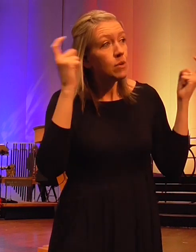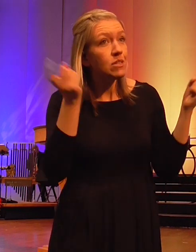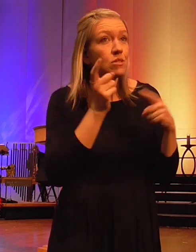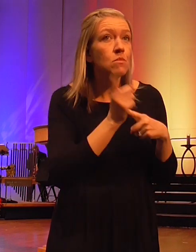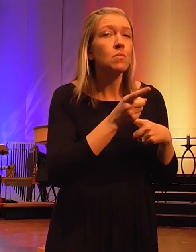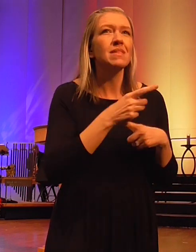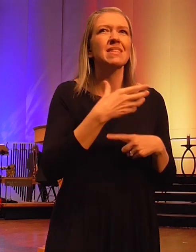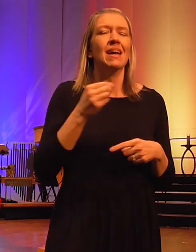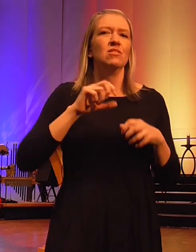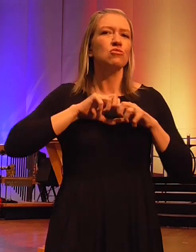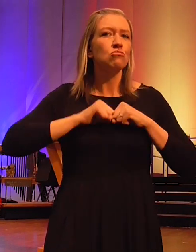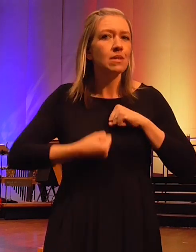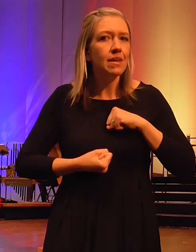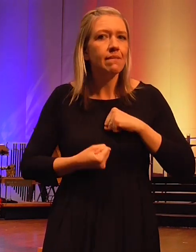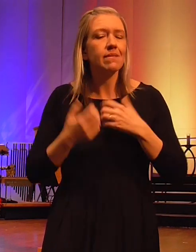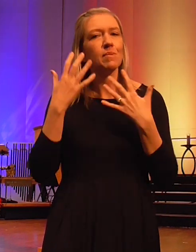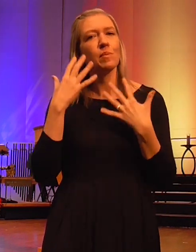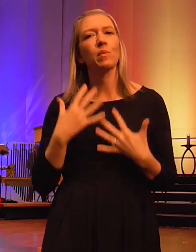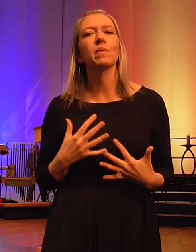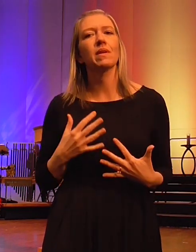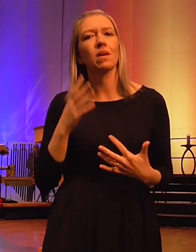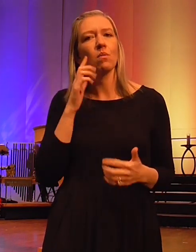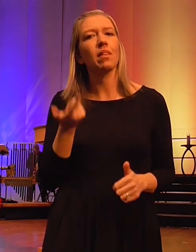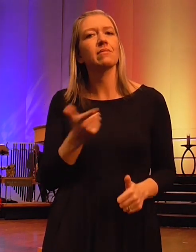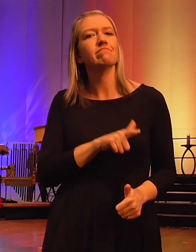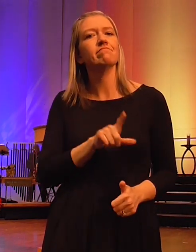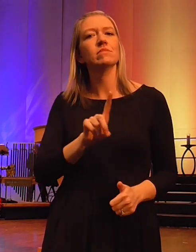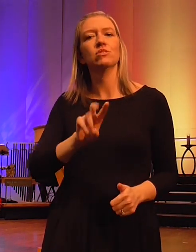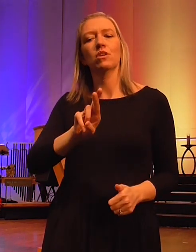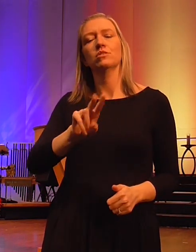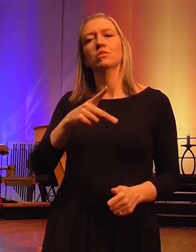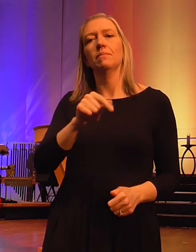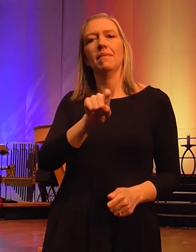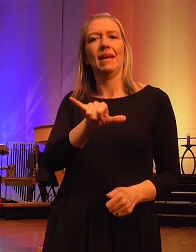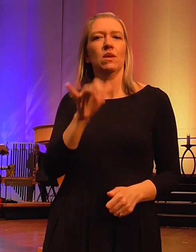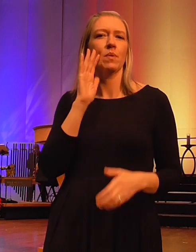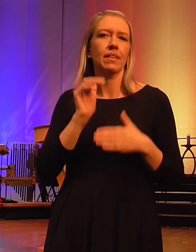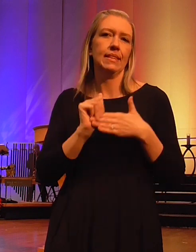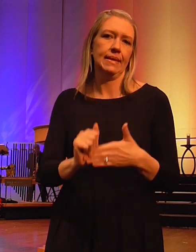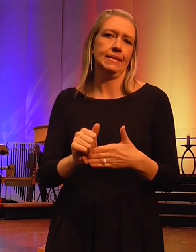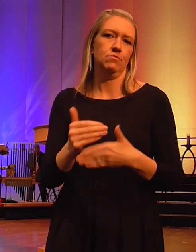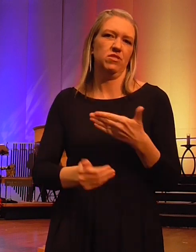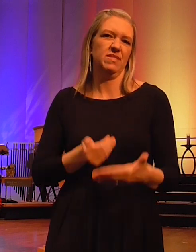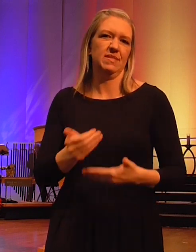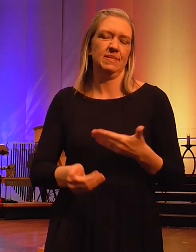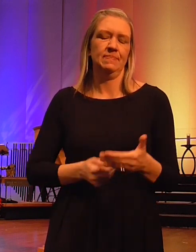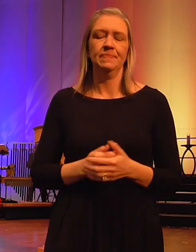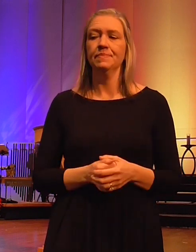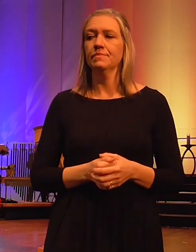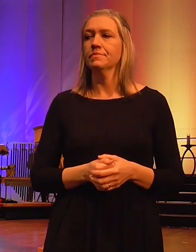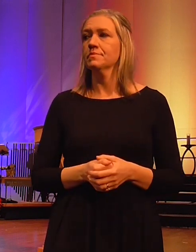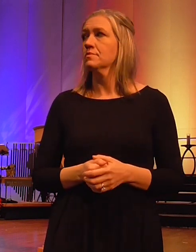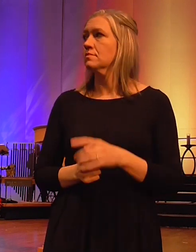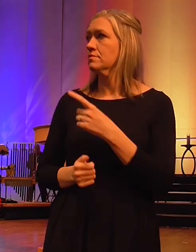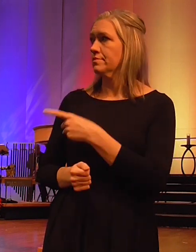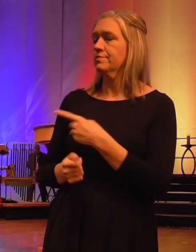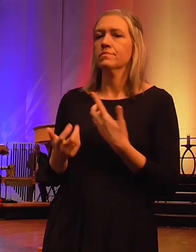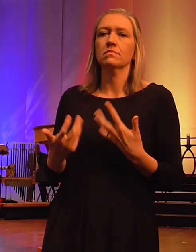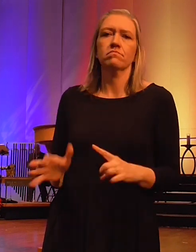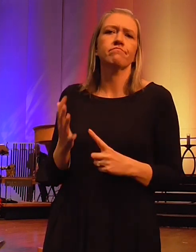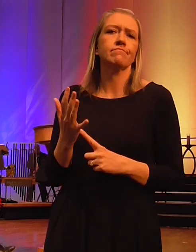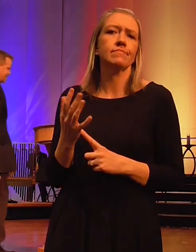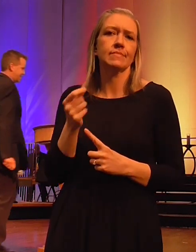times of grief and of mourning. And I'll let Dr. Patty lead us in this process. So the candle has been